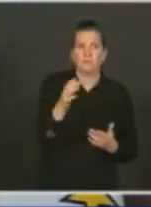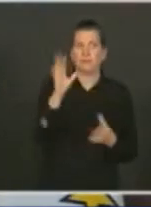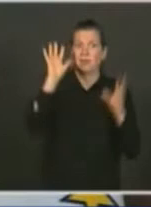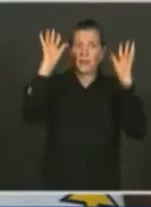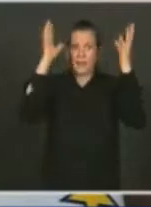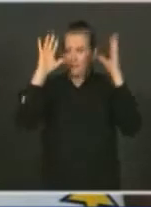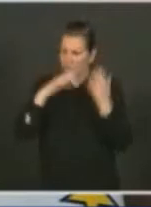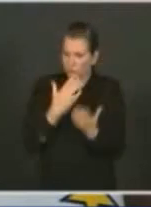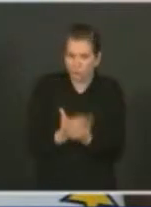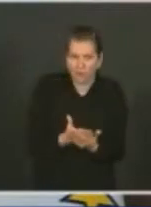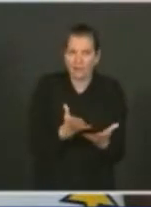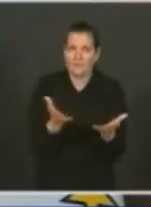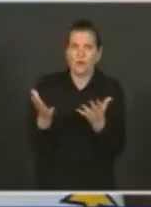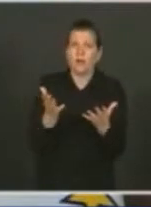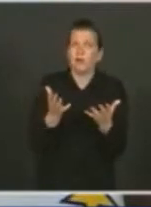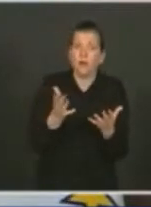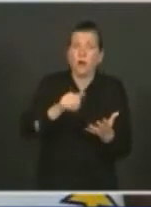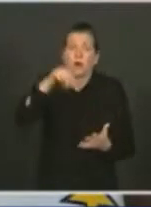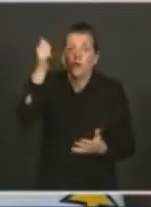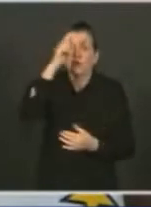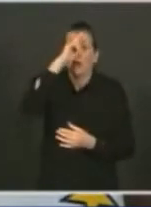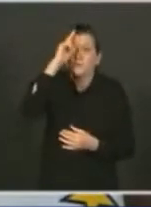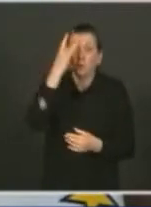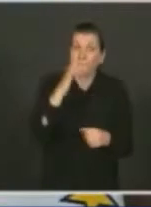hospital in another part of the state.